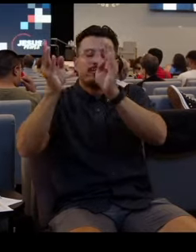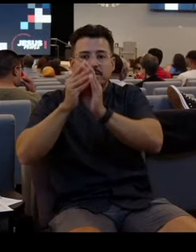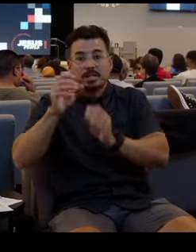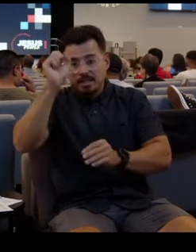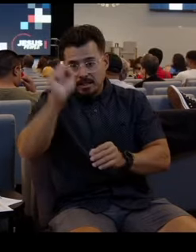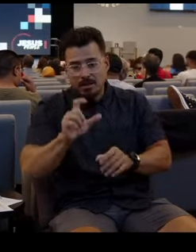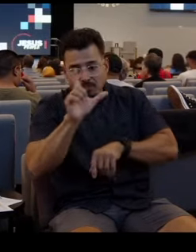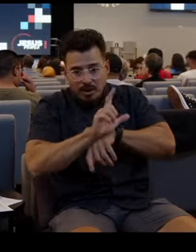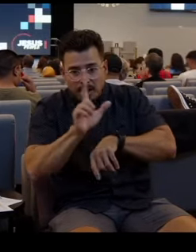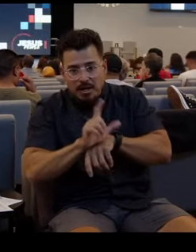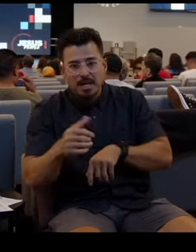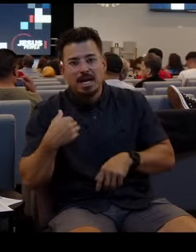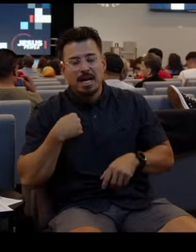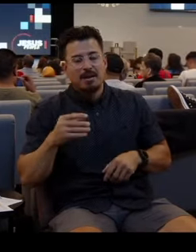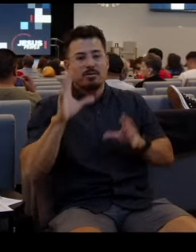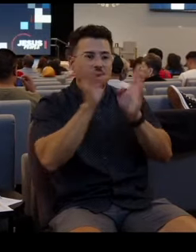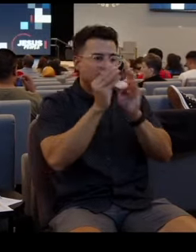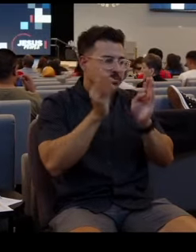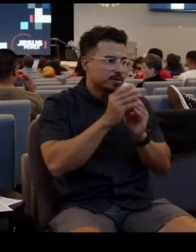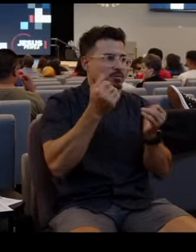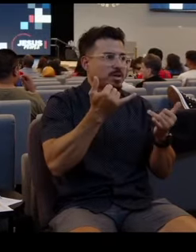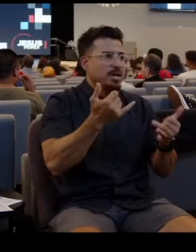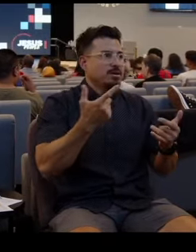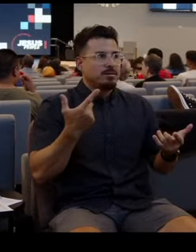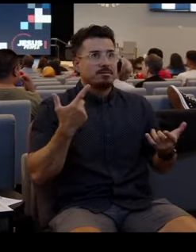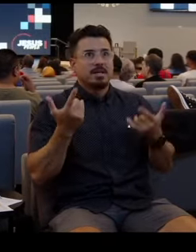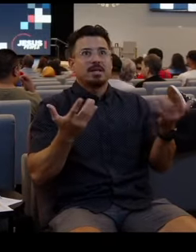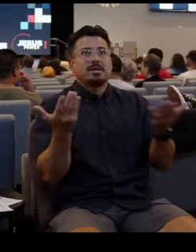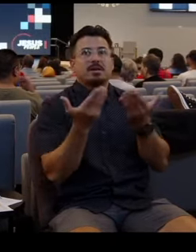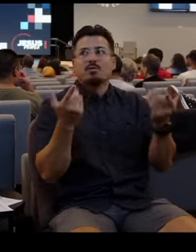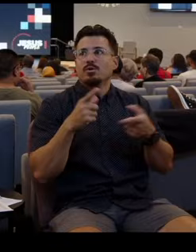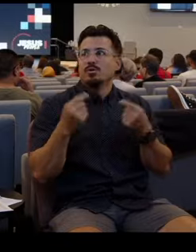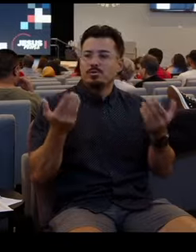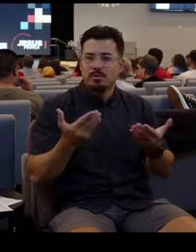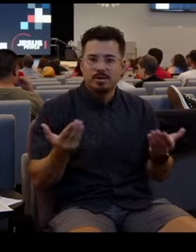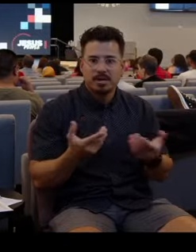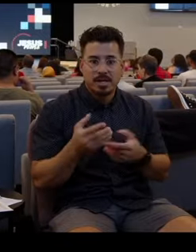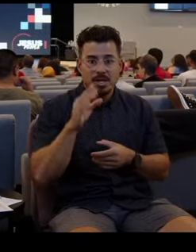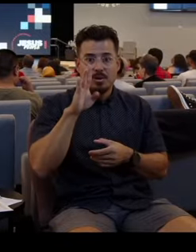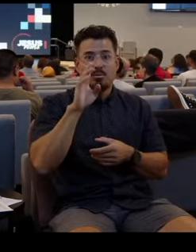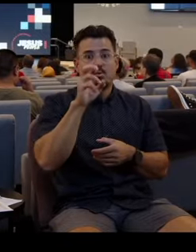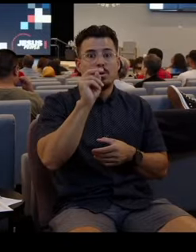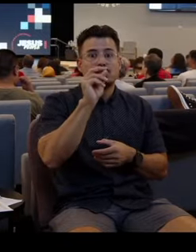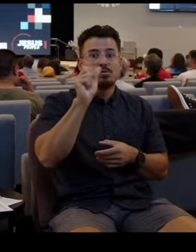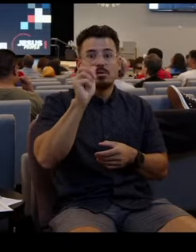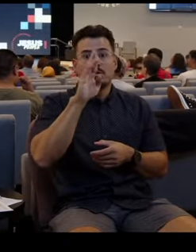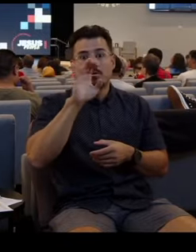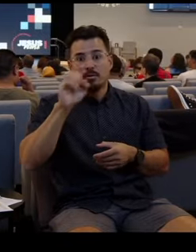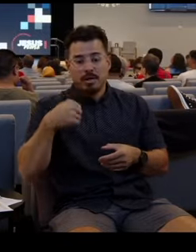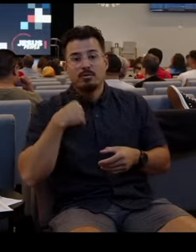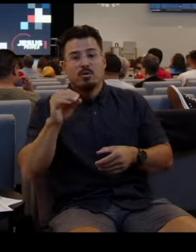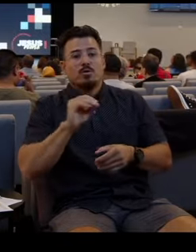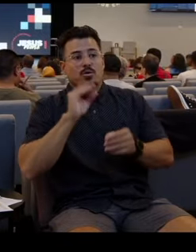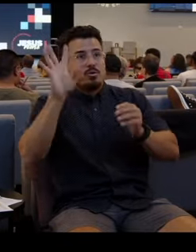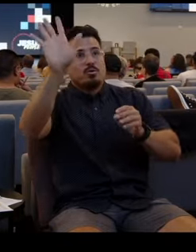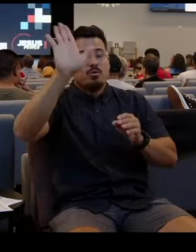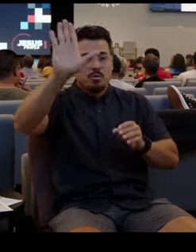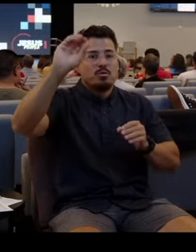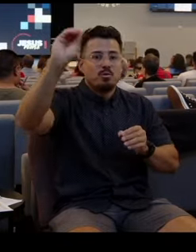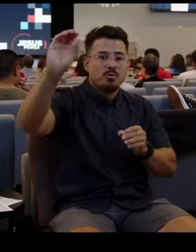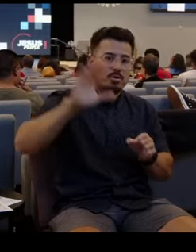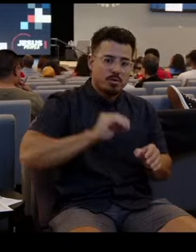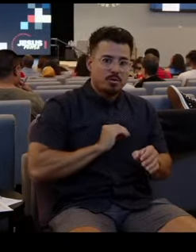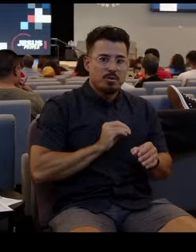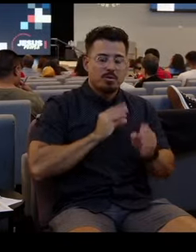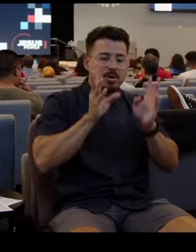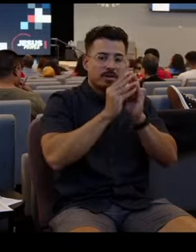South London, had a lot more people when we didn't have our own conference. And there's Buenos Aires and there's, you I can go on and on. And we rejoice. But don't